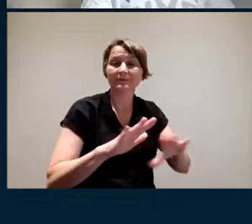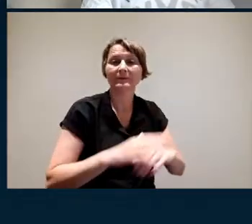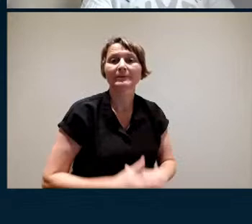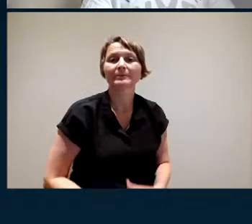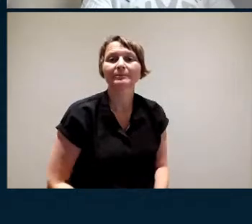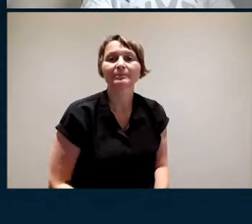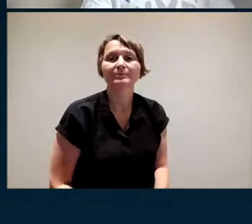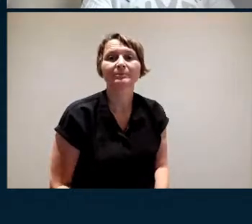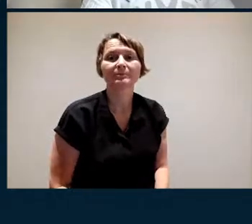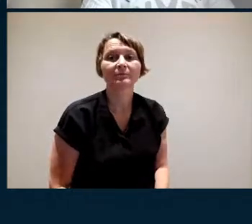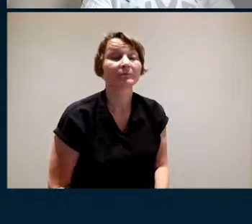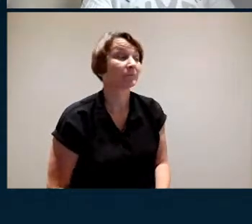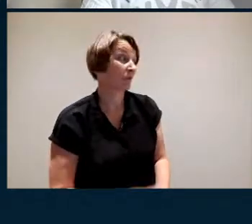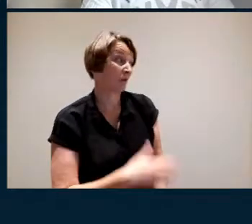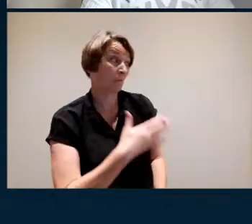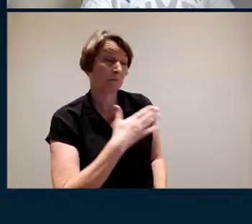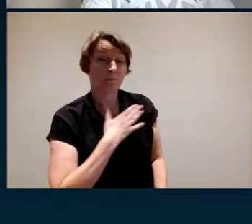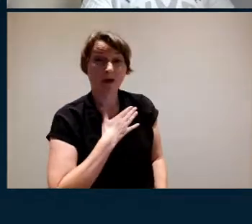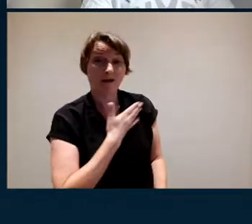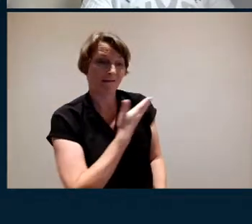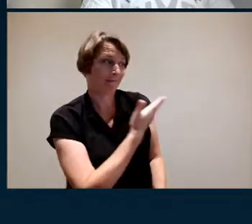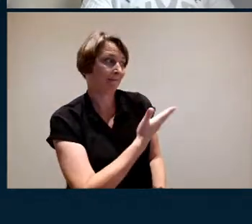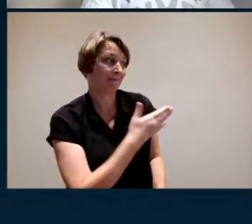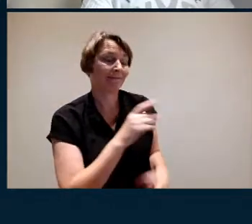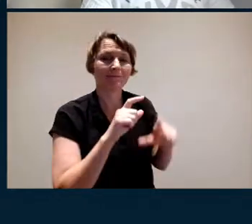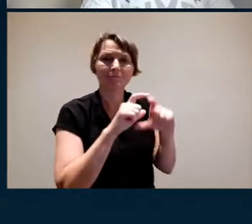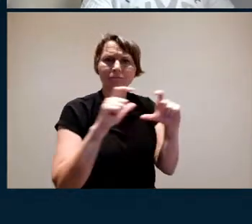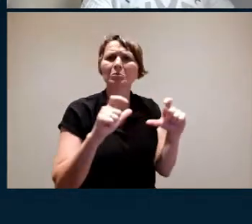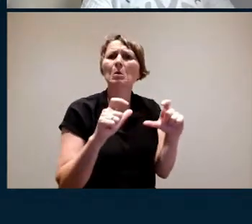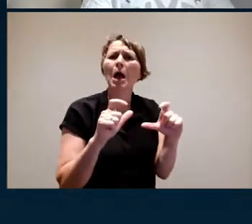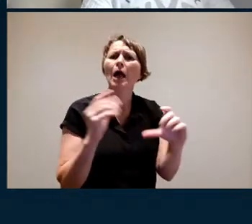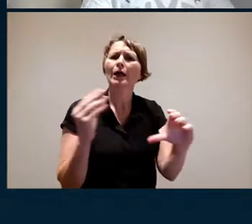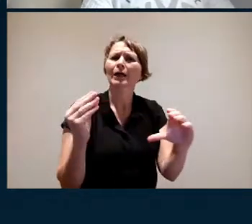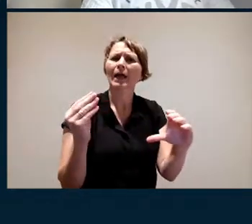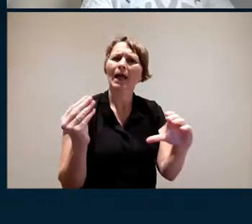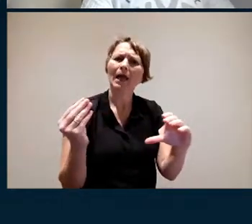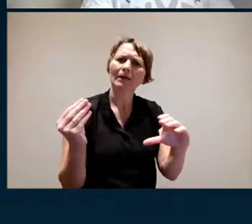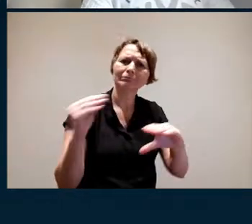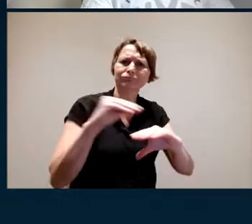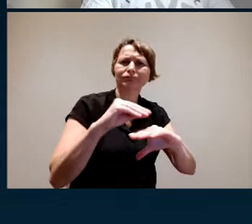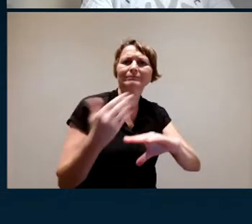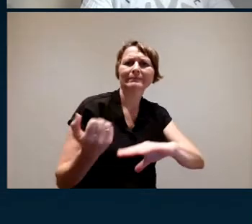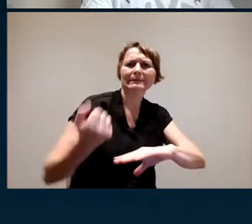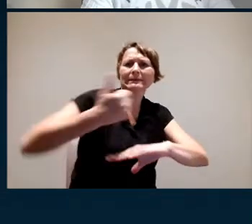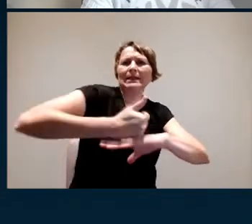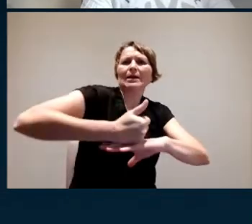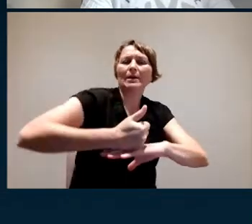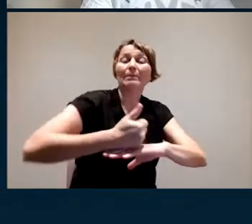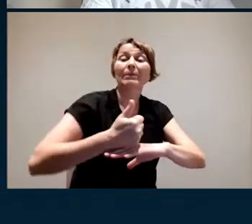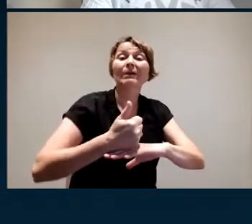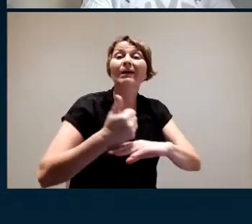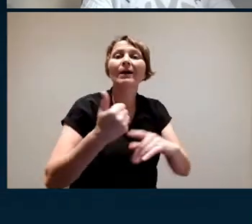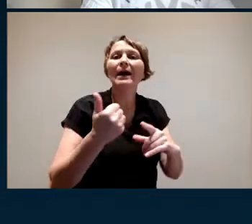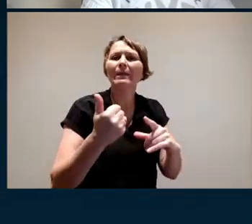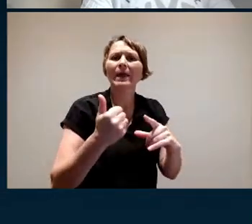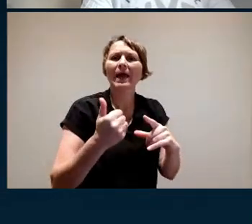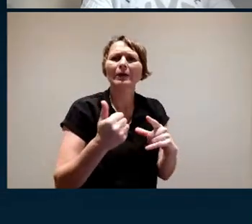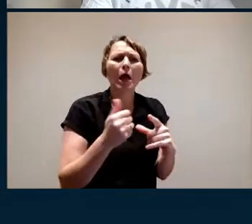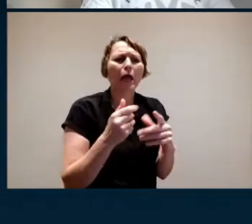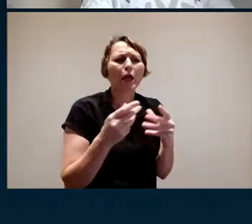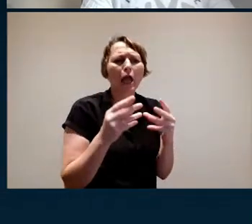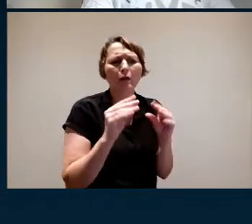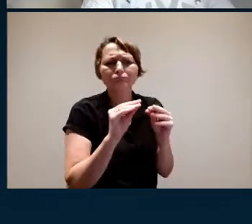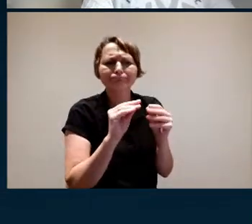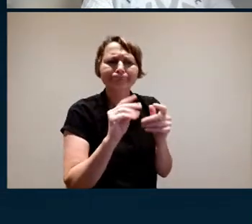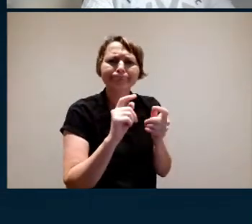own organization, I can install it and I can play around with it. But at CCOE, this is not all possible for a person